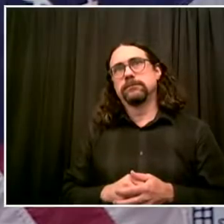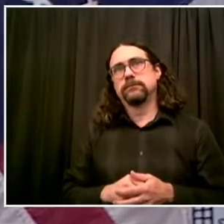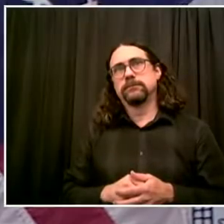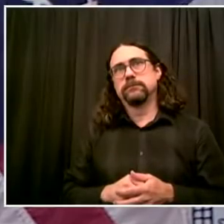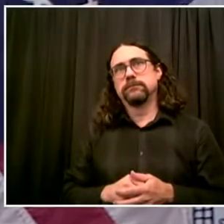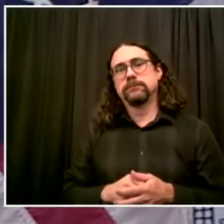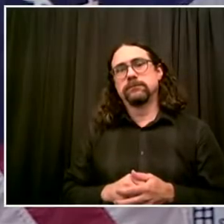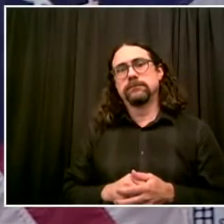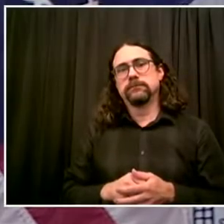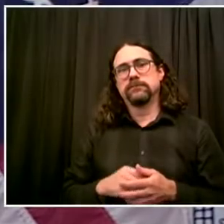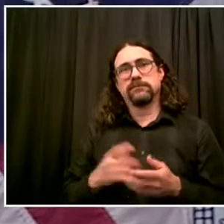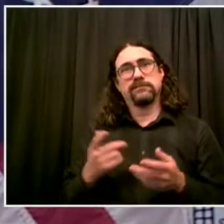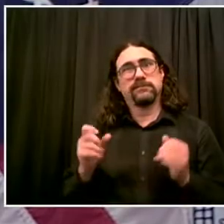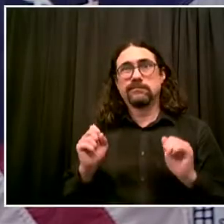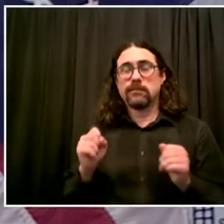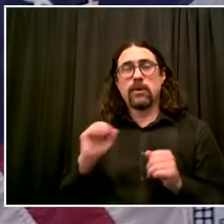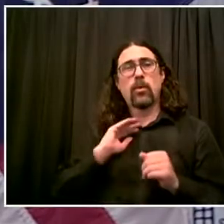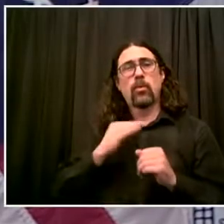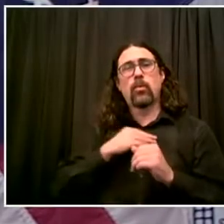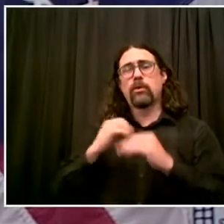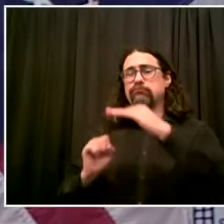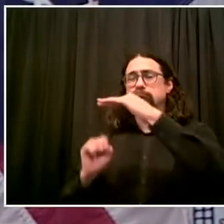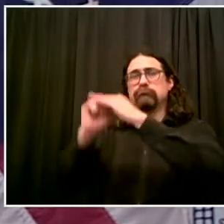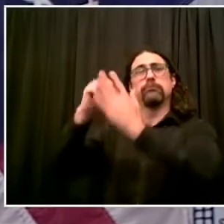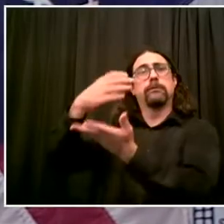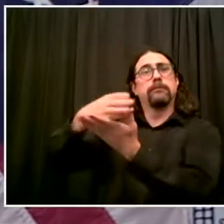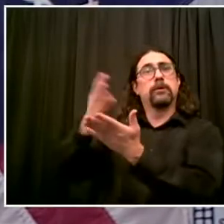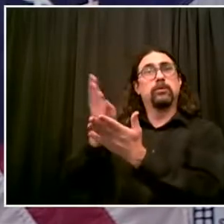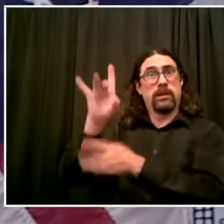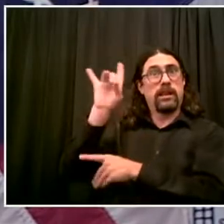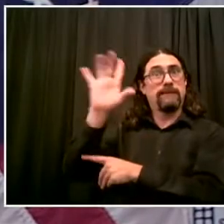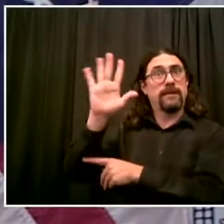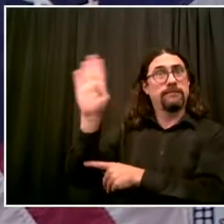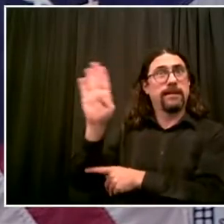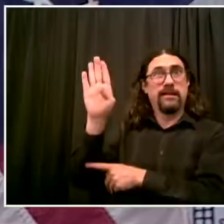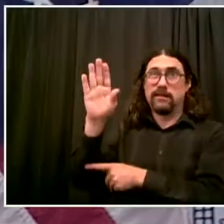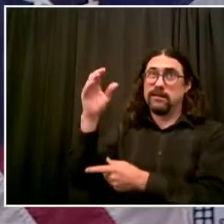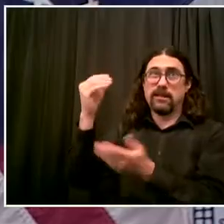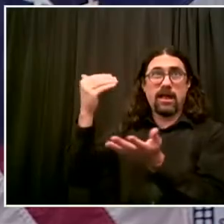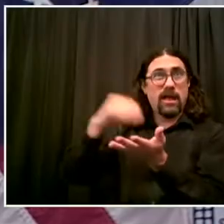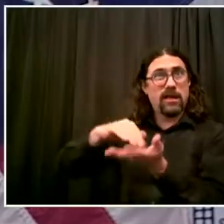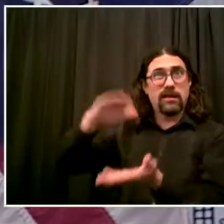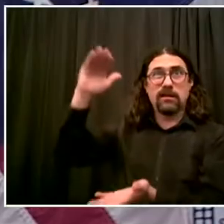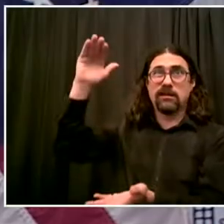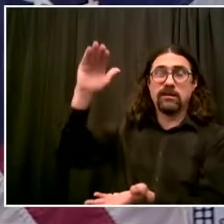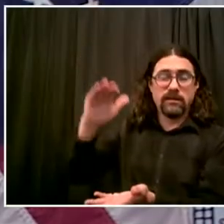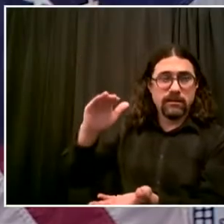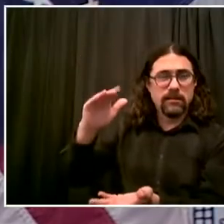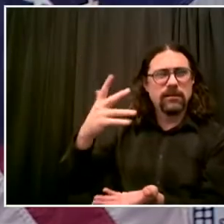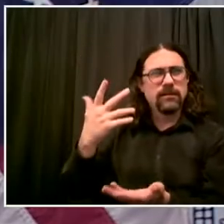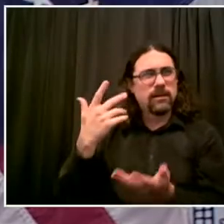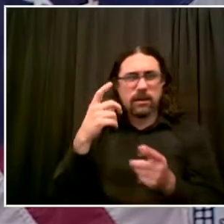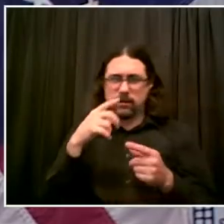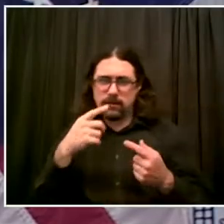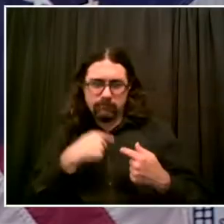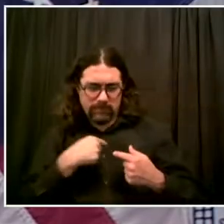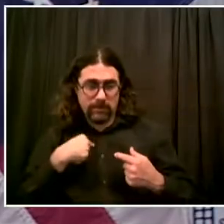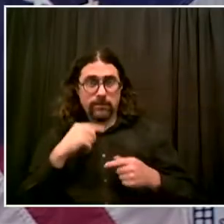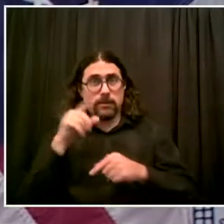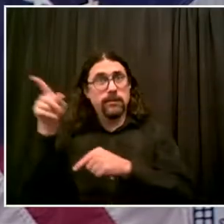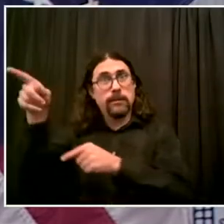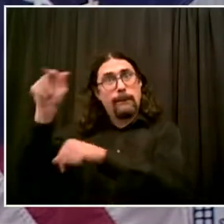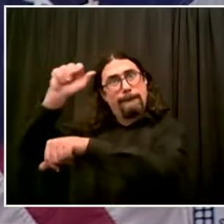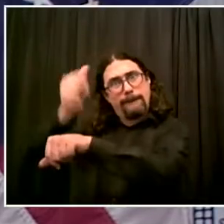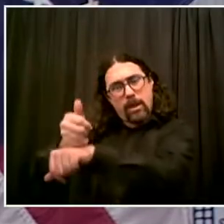if revenue gets even worse than we suspect. The following fiscal year, fiscal 22, we're talking about a